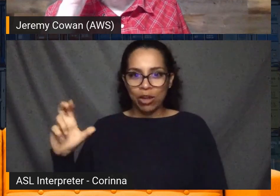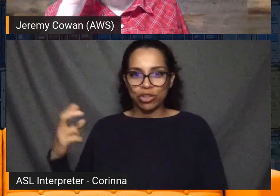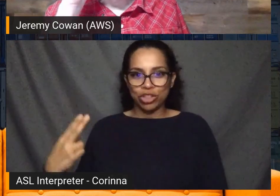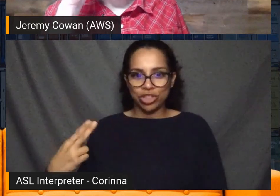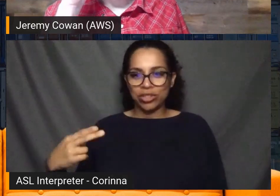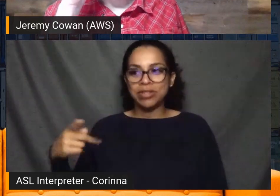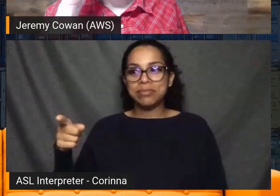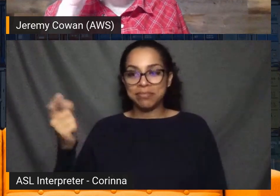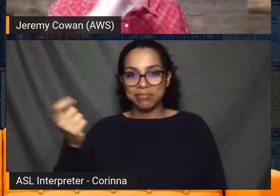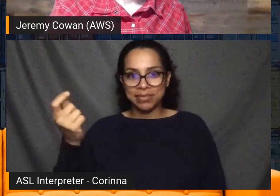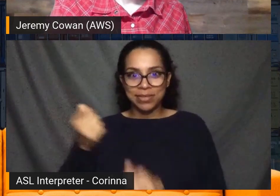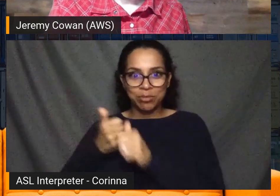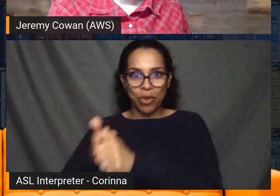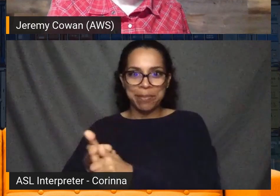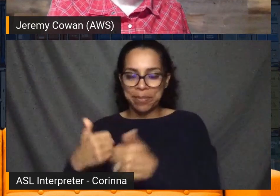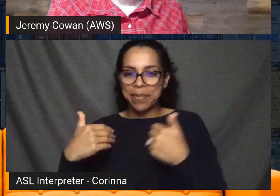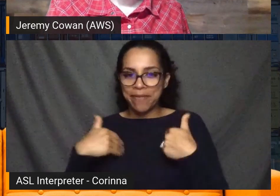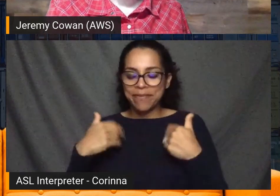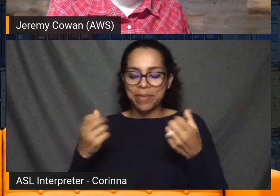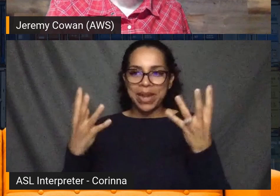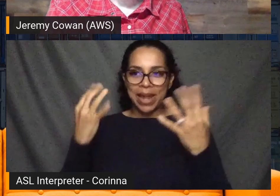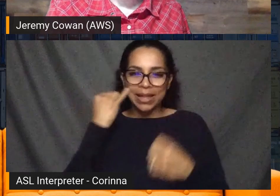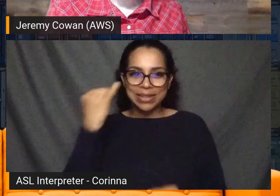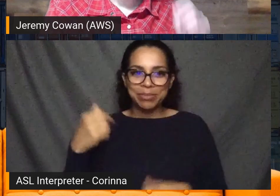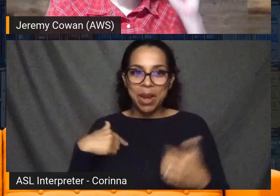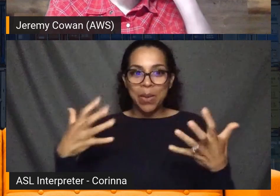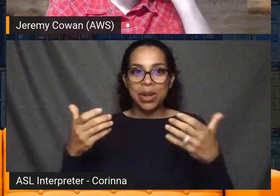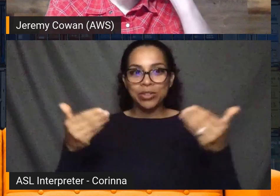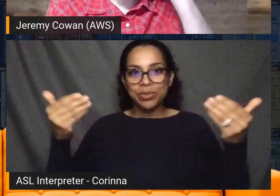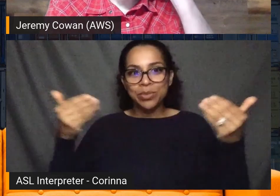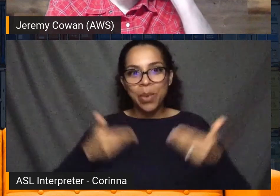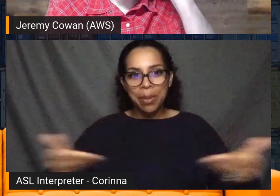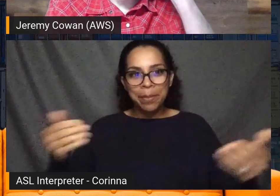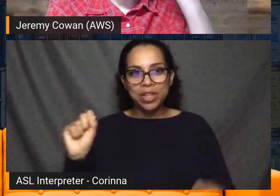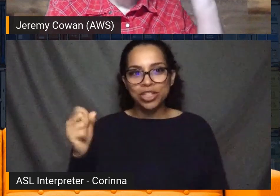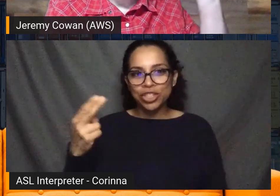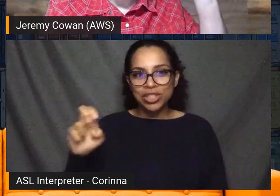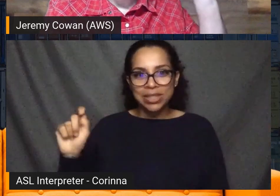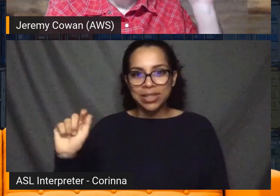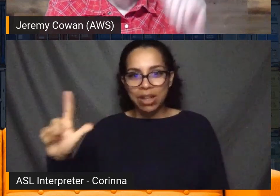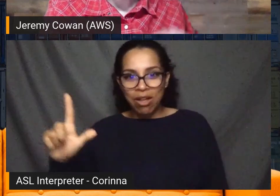new shorts. But I want to welcome Sheetal and Jeremy. Thanks for coming.